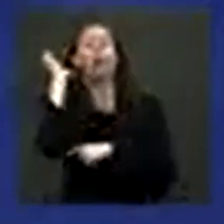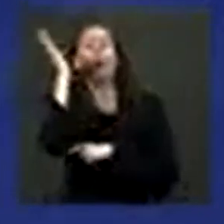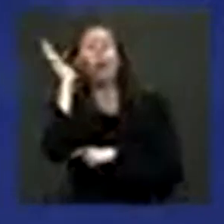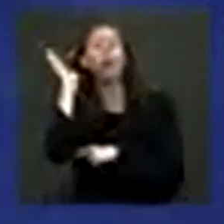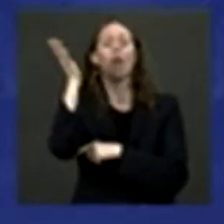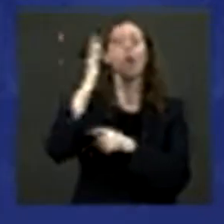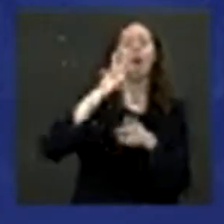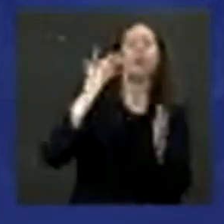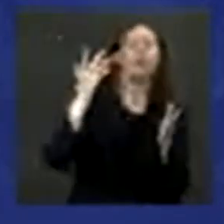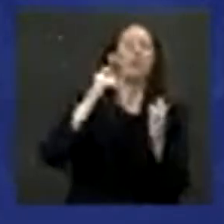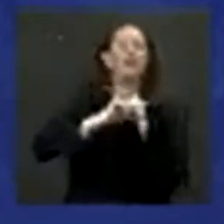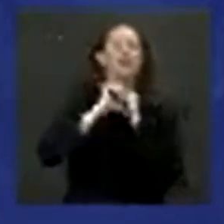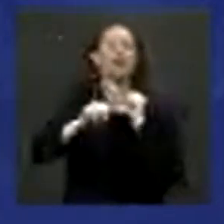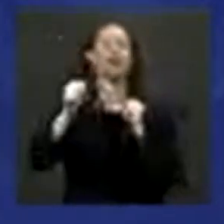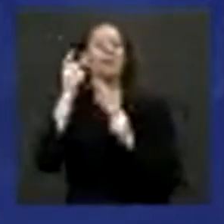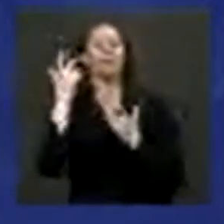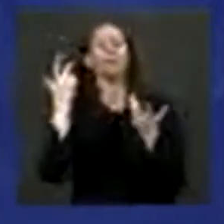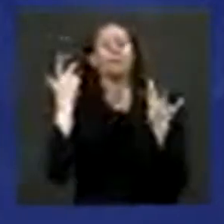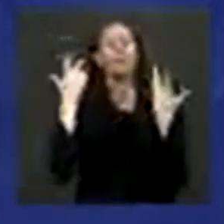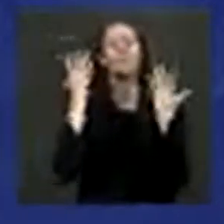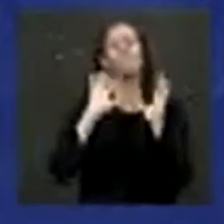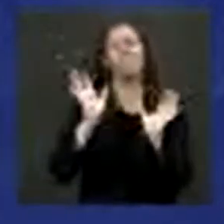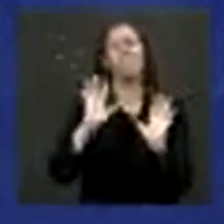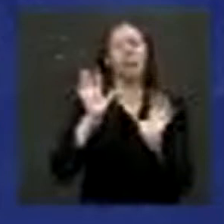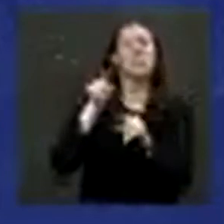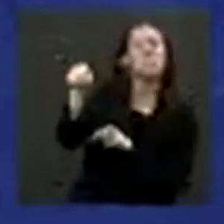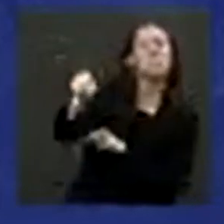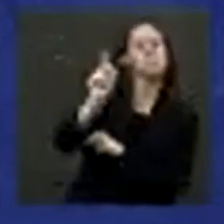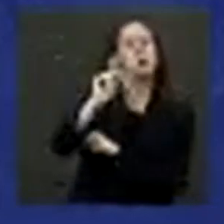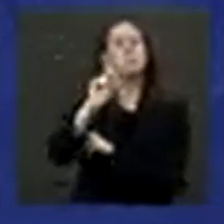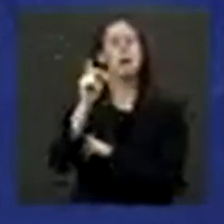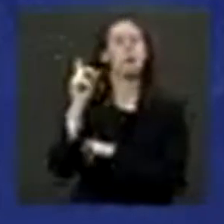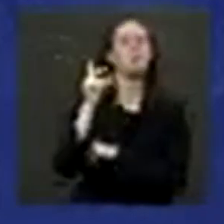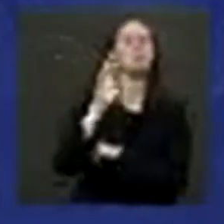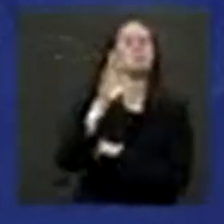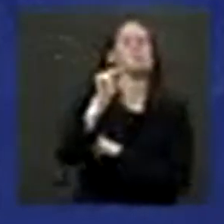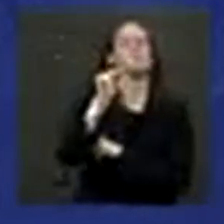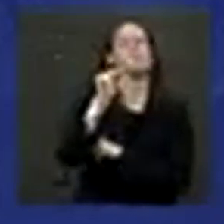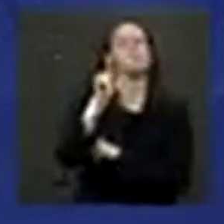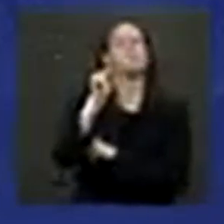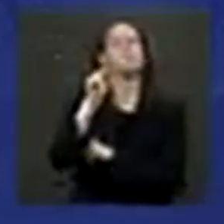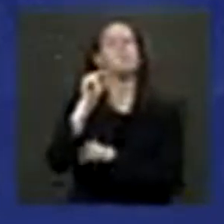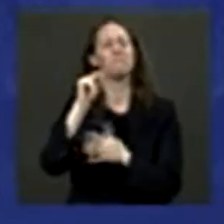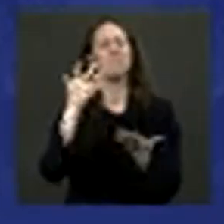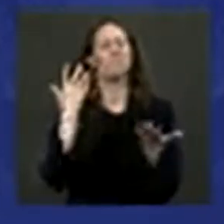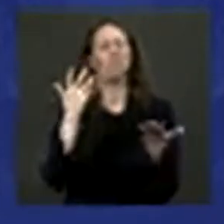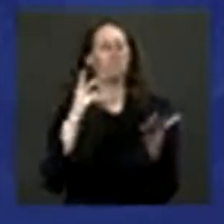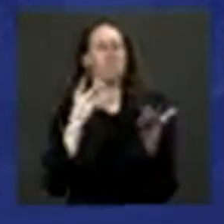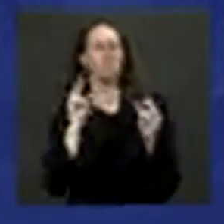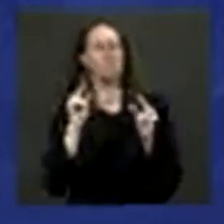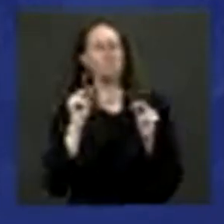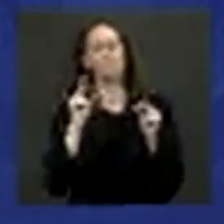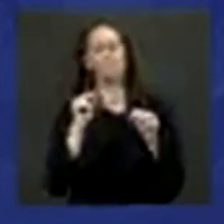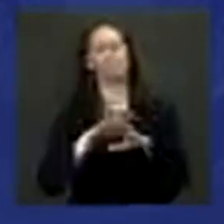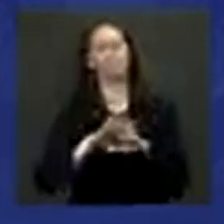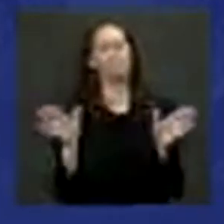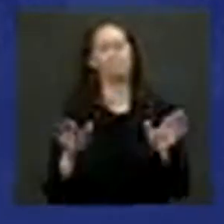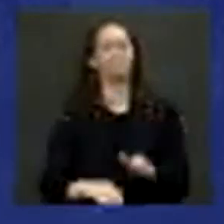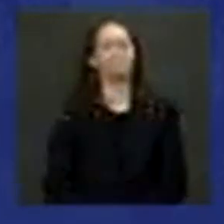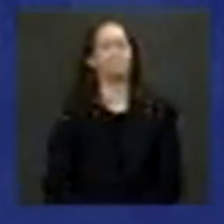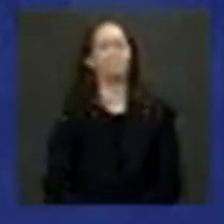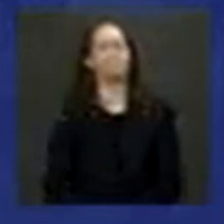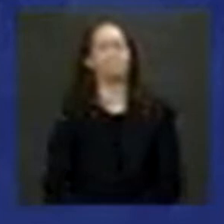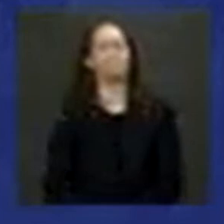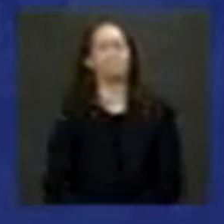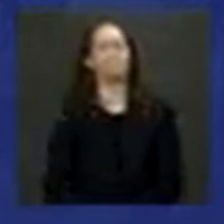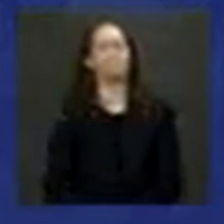proposals require. Scores of votes without any certainty at all, many of which have nothing to do with the debt limit at